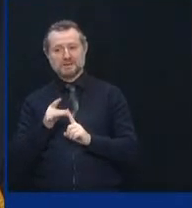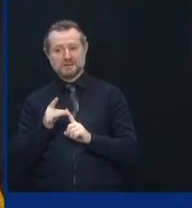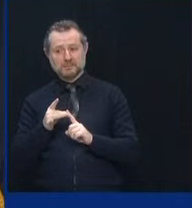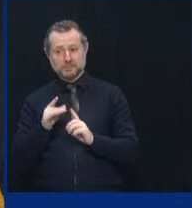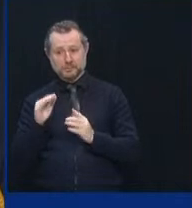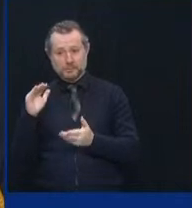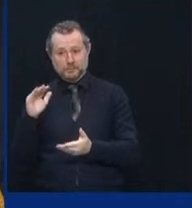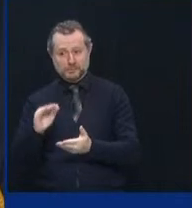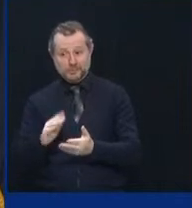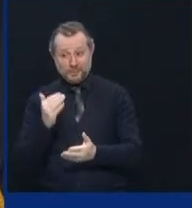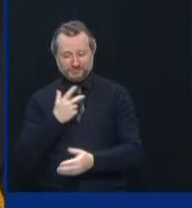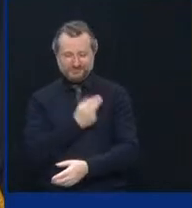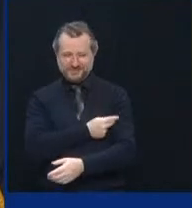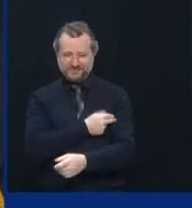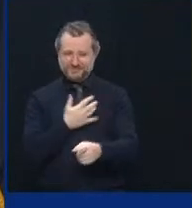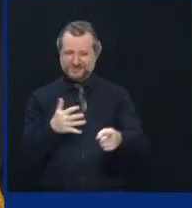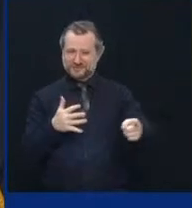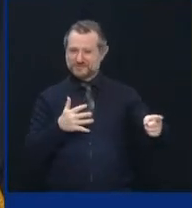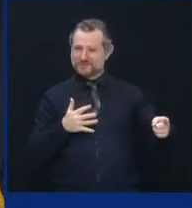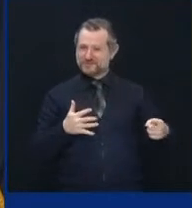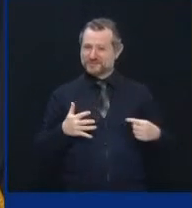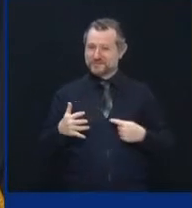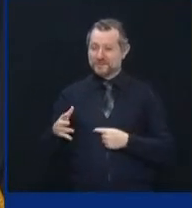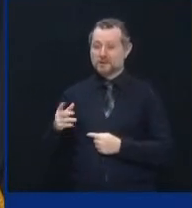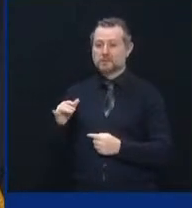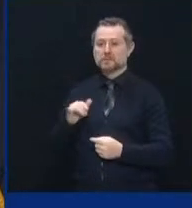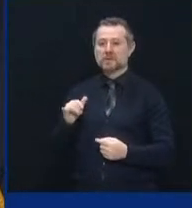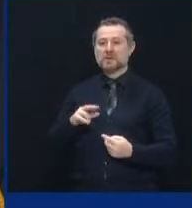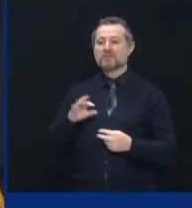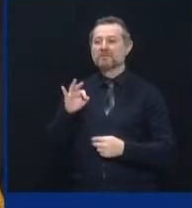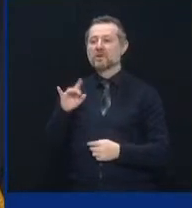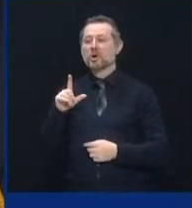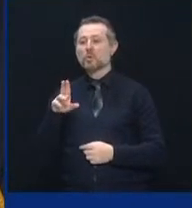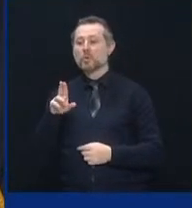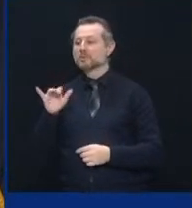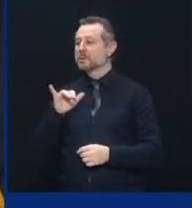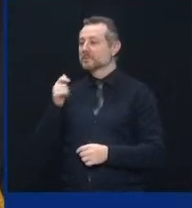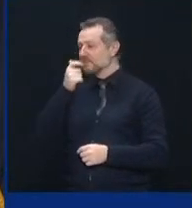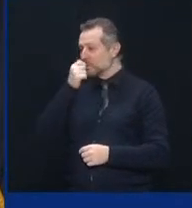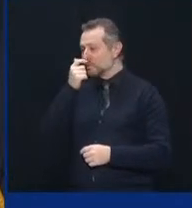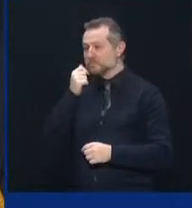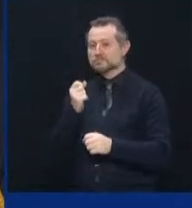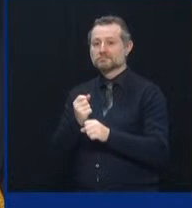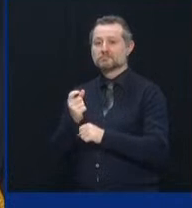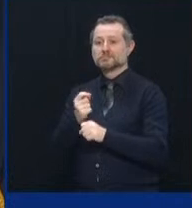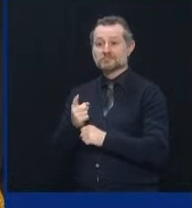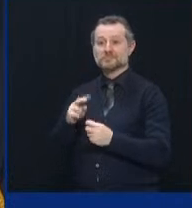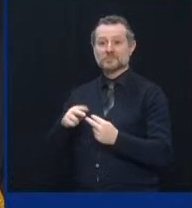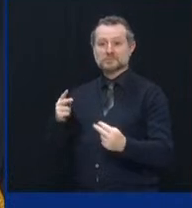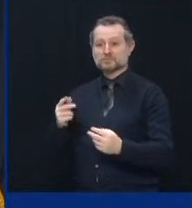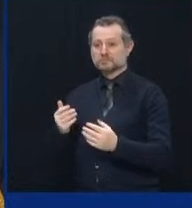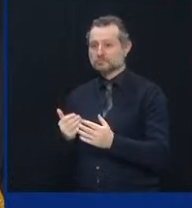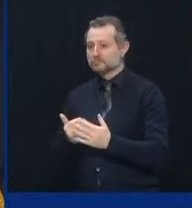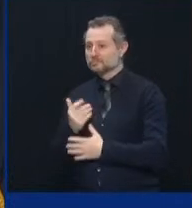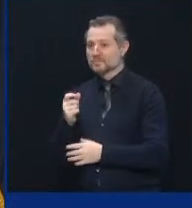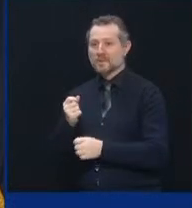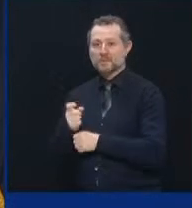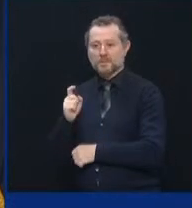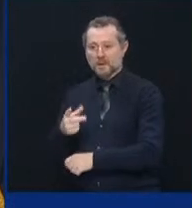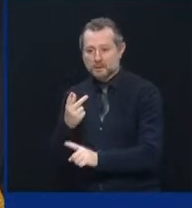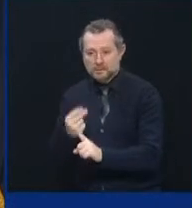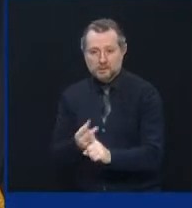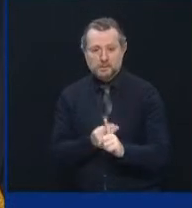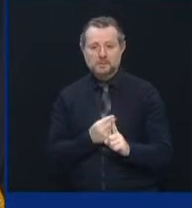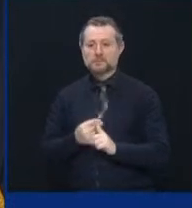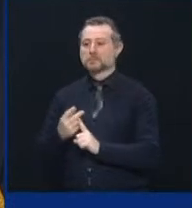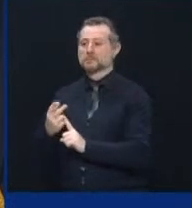new strain, like the flu. Every year there's a new strain. Every year you have to get vaccinated. Maybe there's going to be a new strain